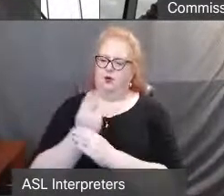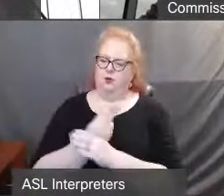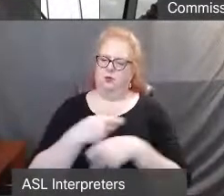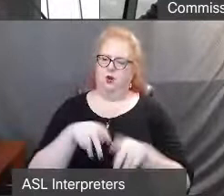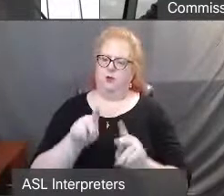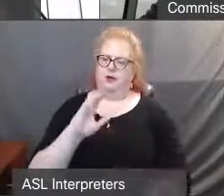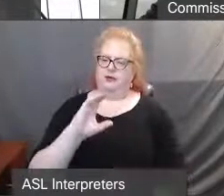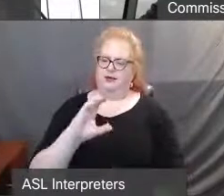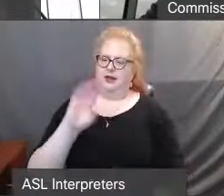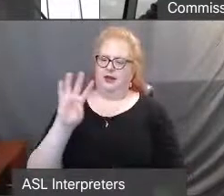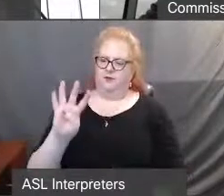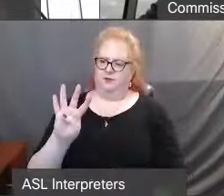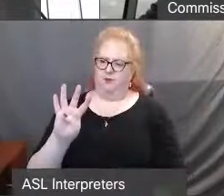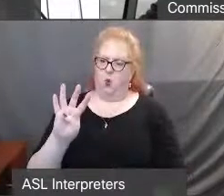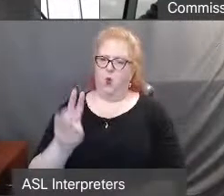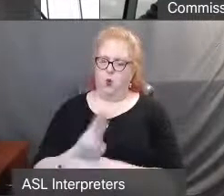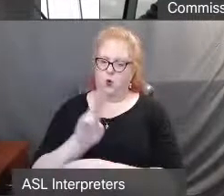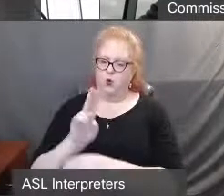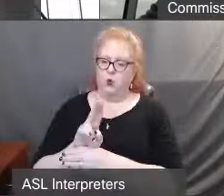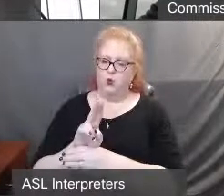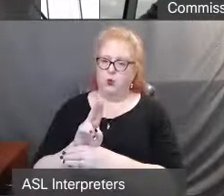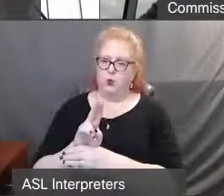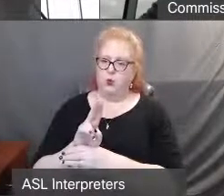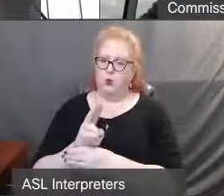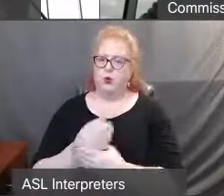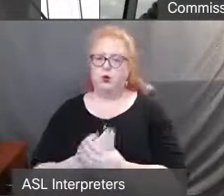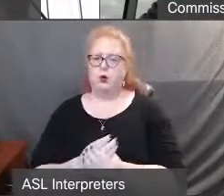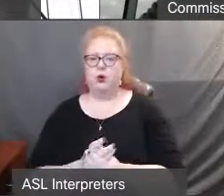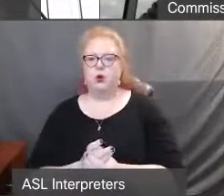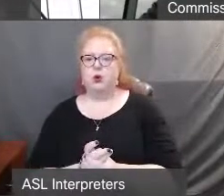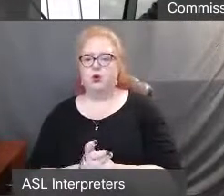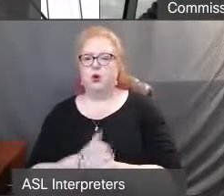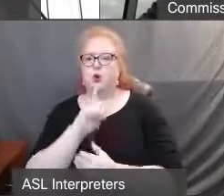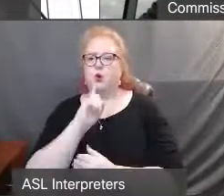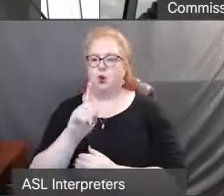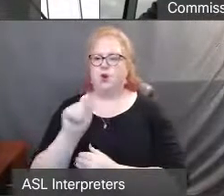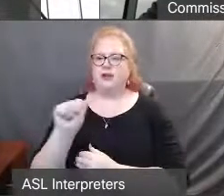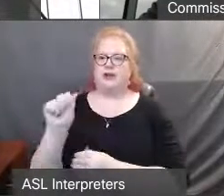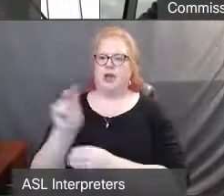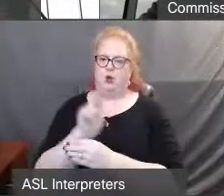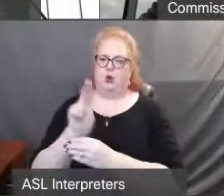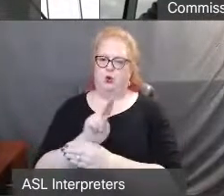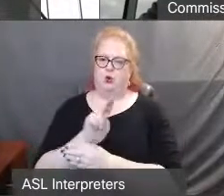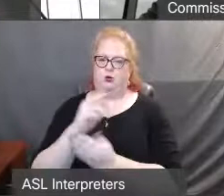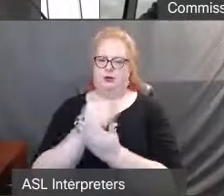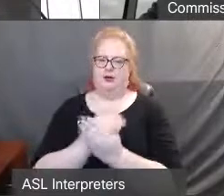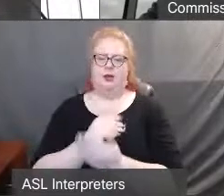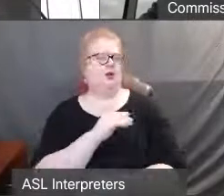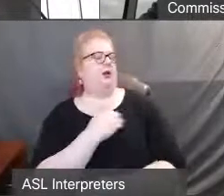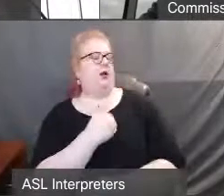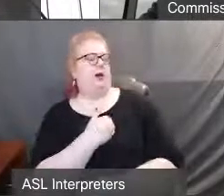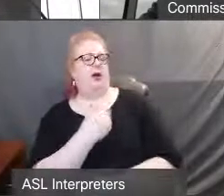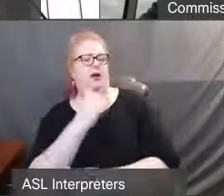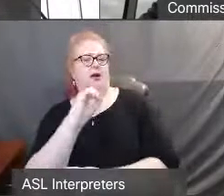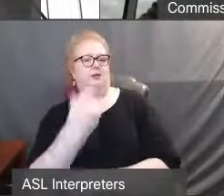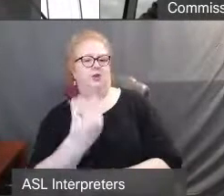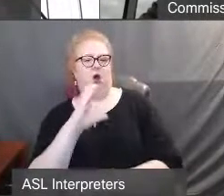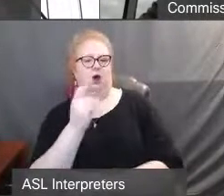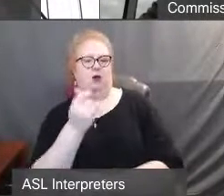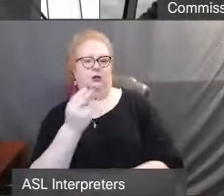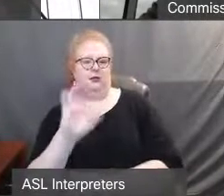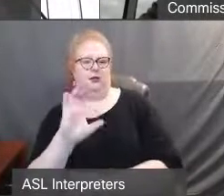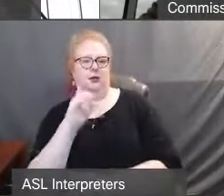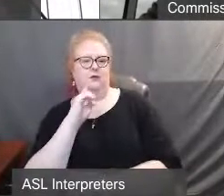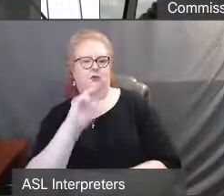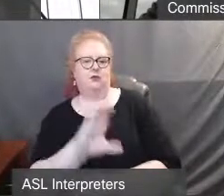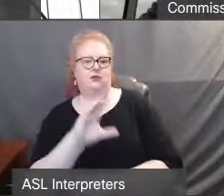C4 use. Okay. There's a dog. Where there is a use listing. There's a dog clinic enclosed for C3 right.